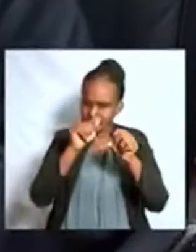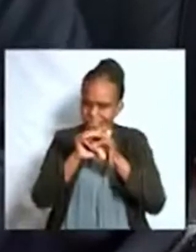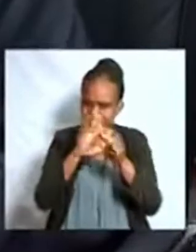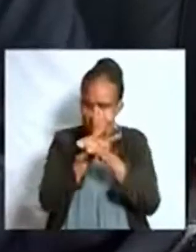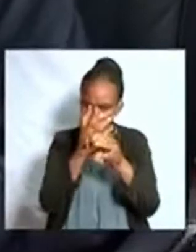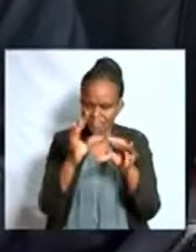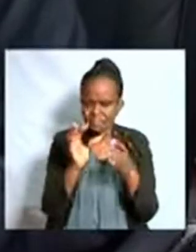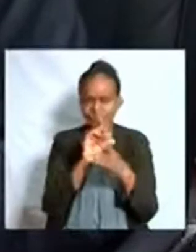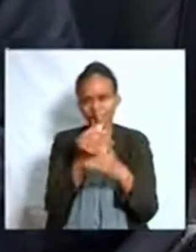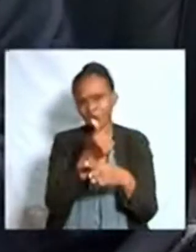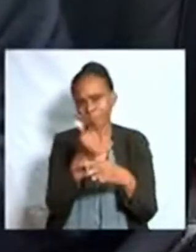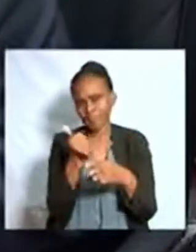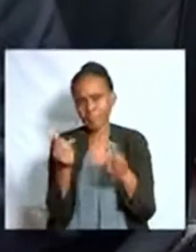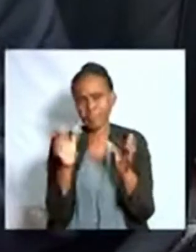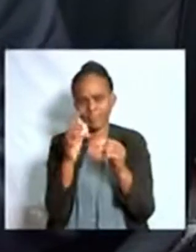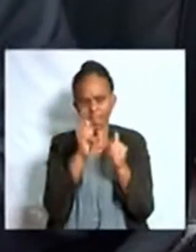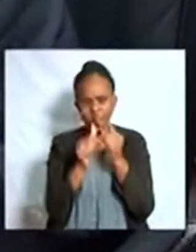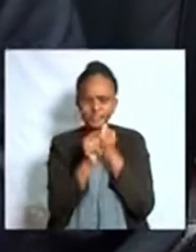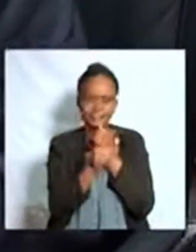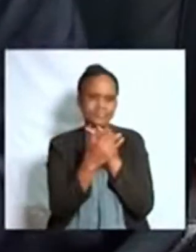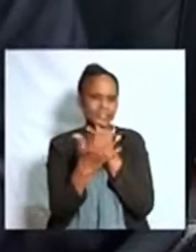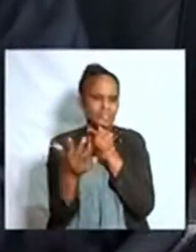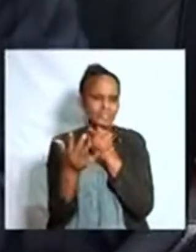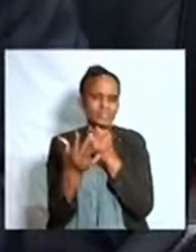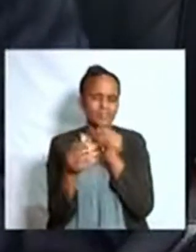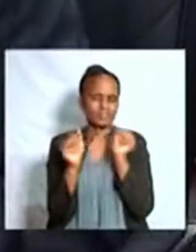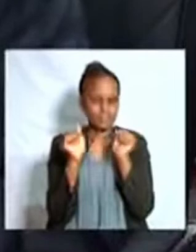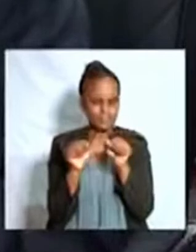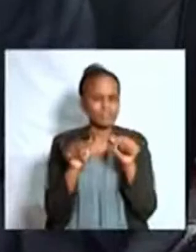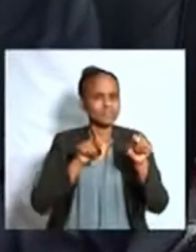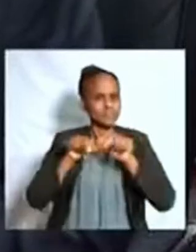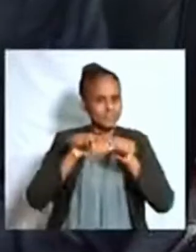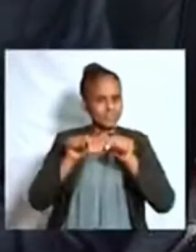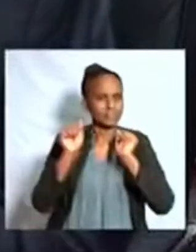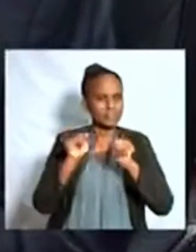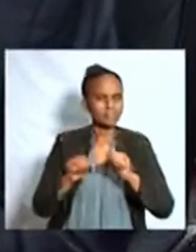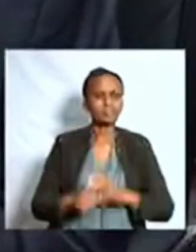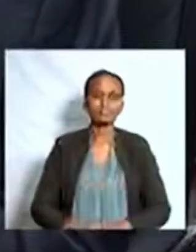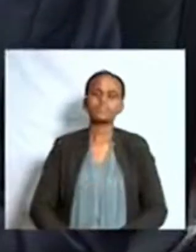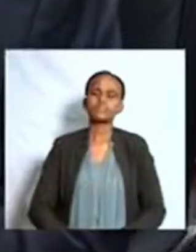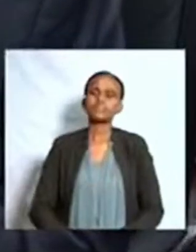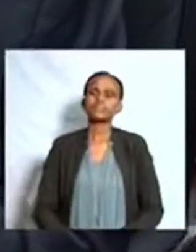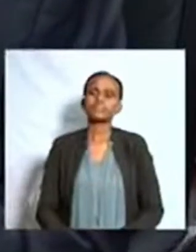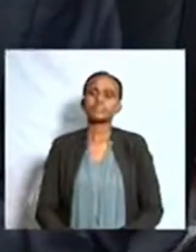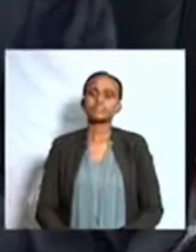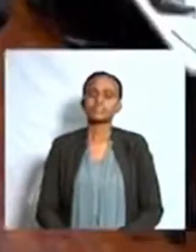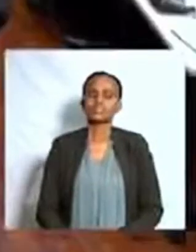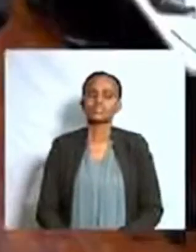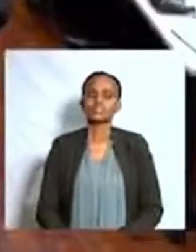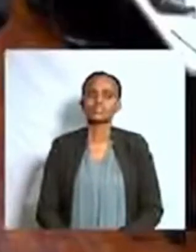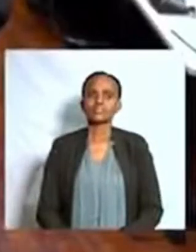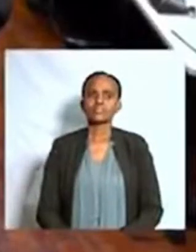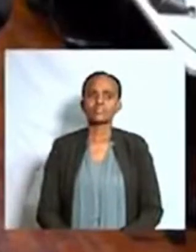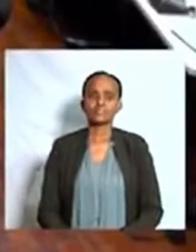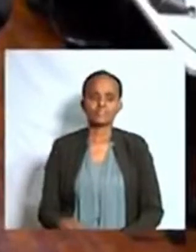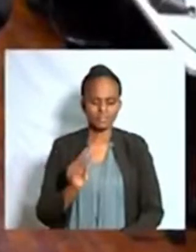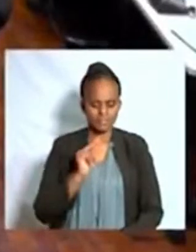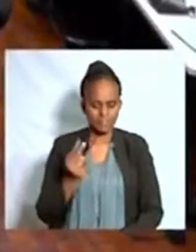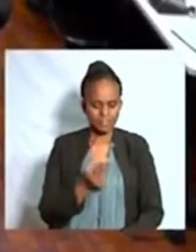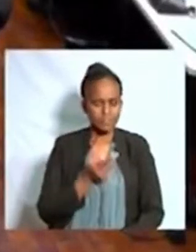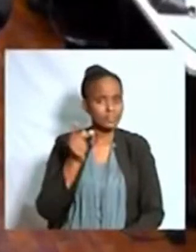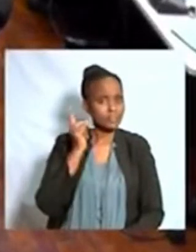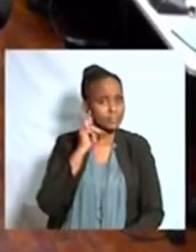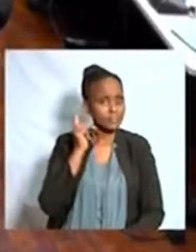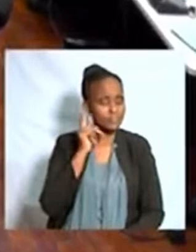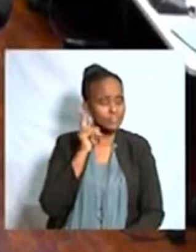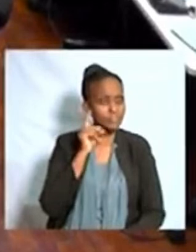maybe other councils? Because these things could be controlled. Thank you. Maybe before you respond, would want to hear, can you